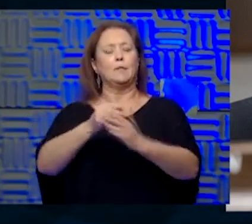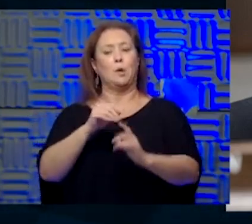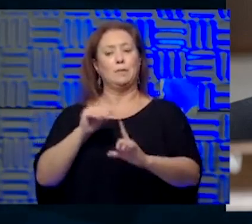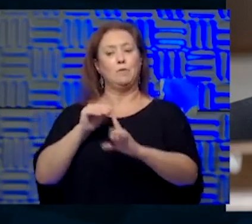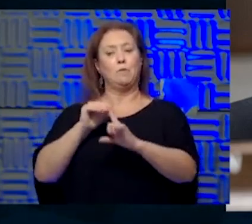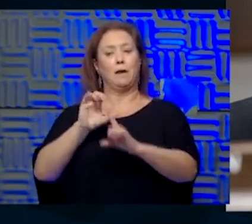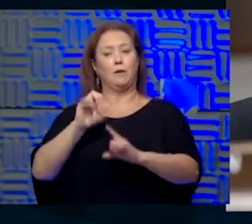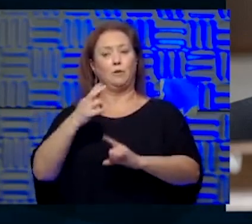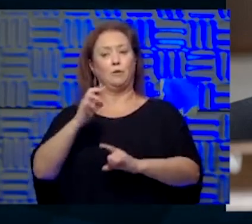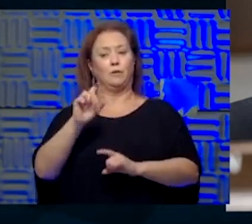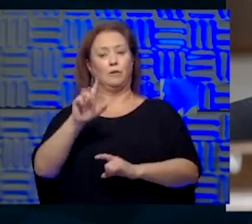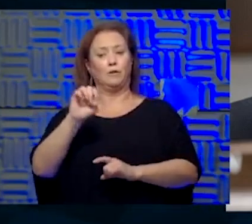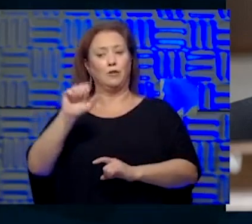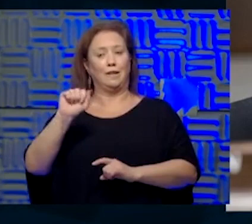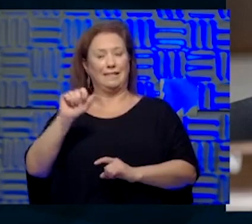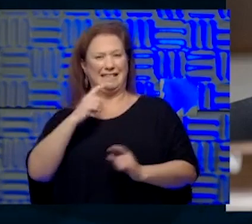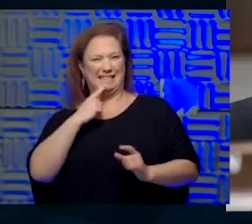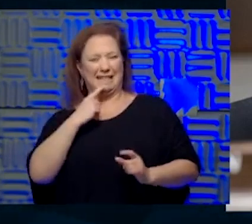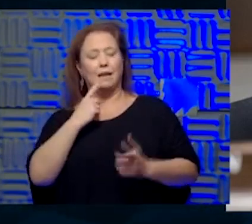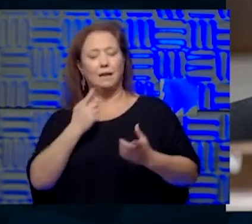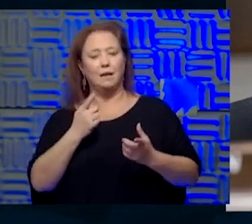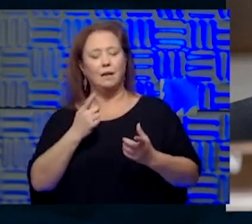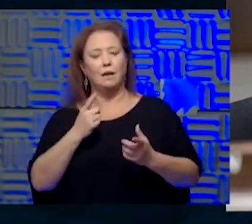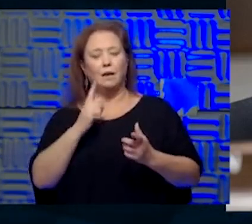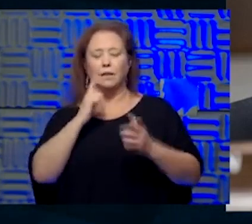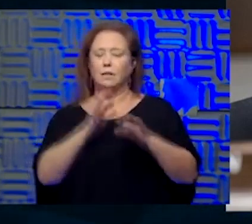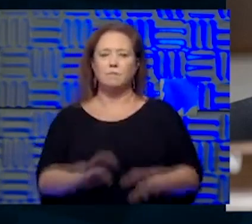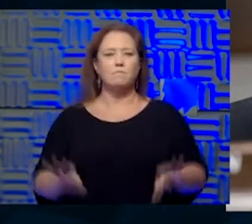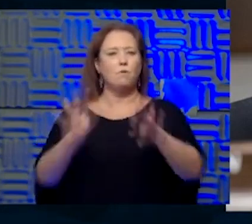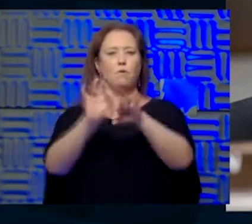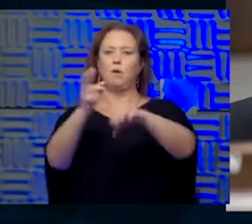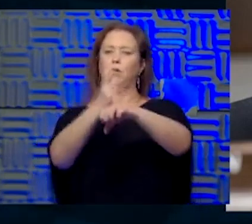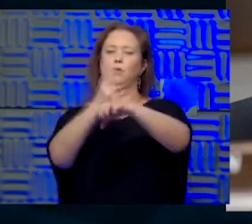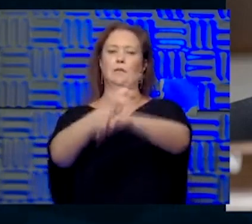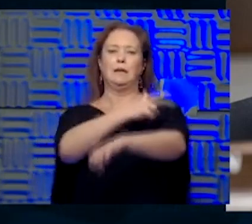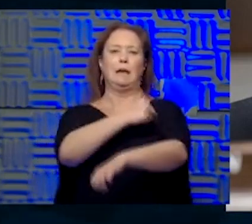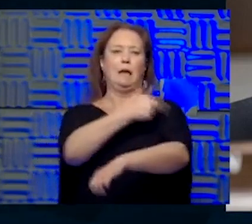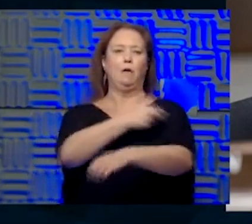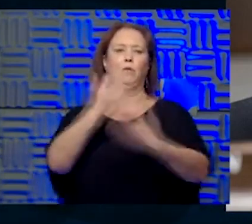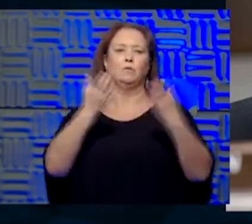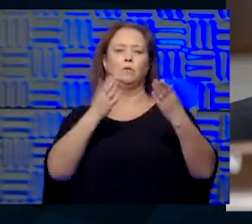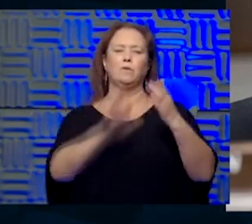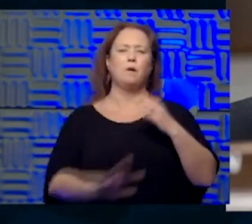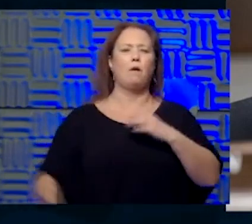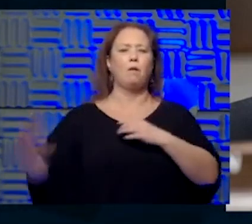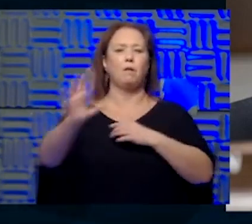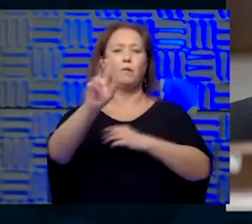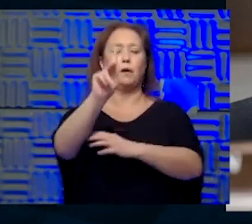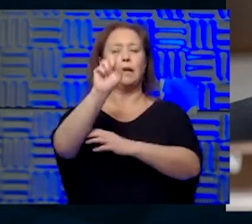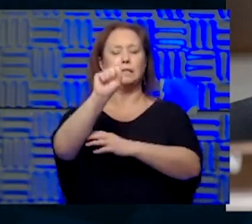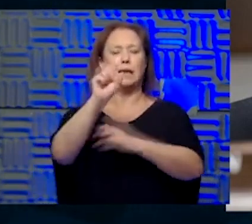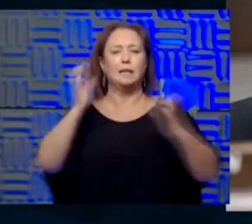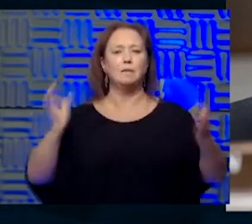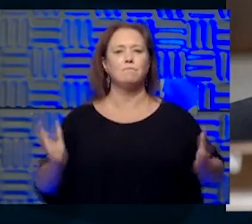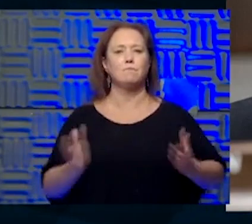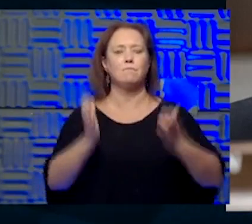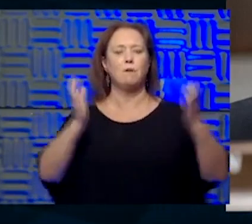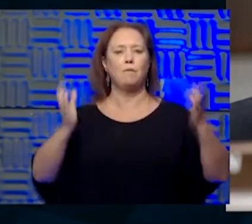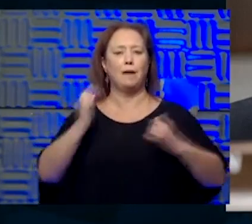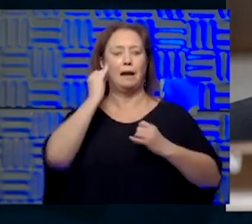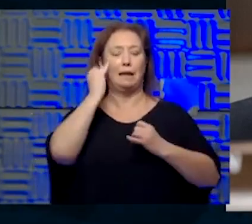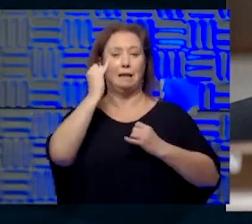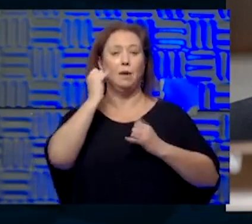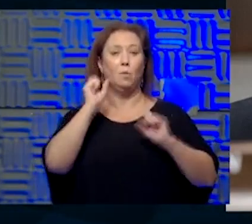that I talk about utilizing healthcare services across Kansas. I also need to be promoting the idea that we can